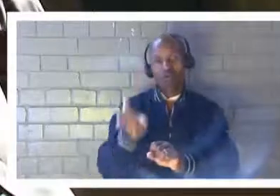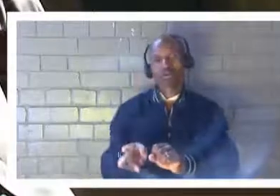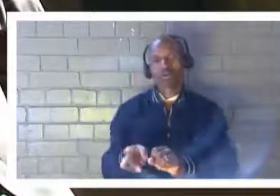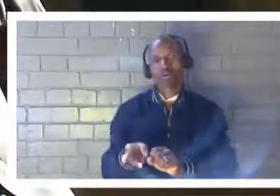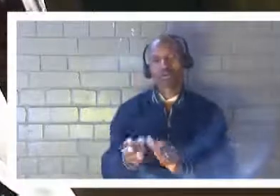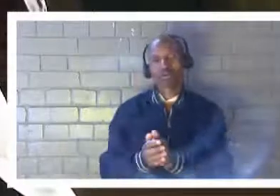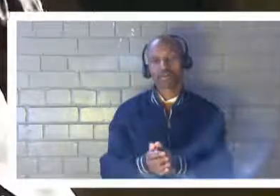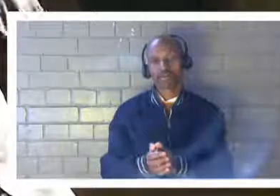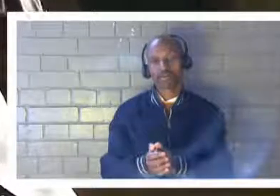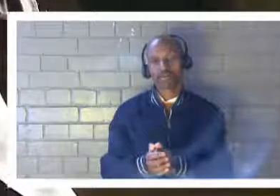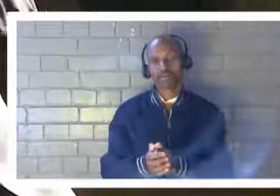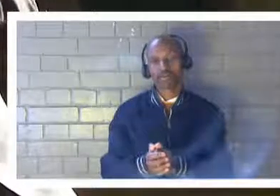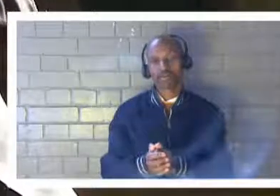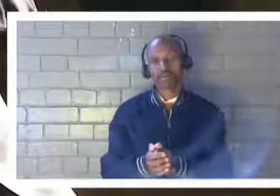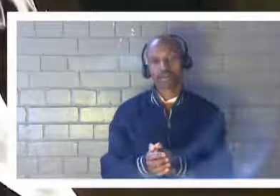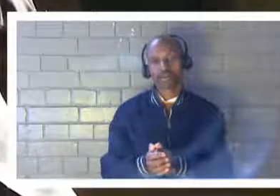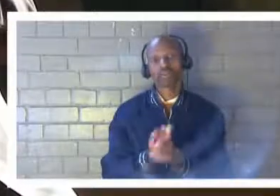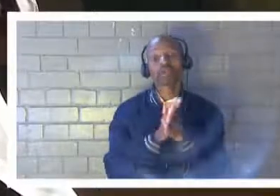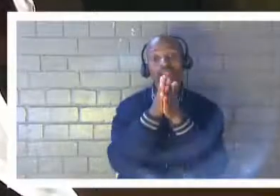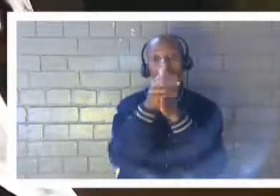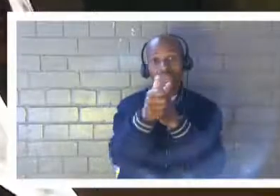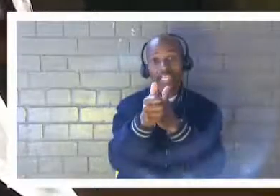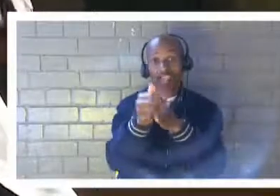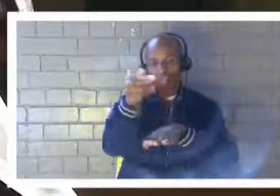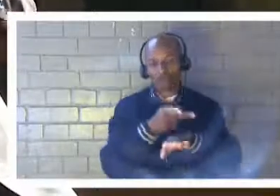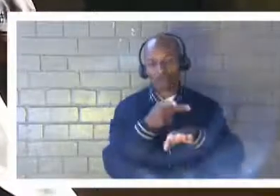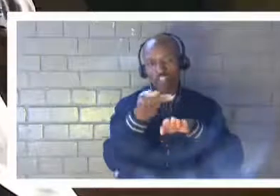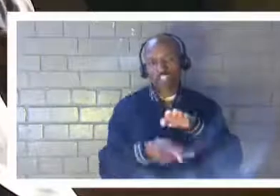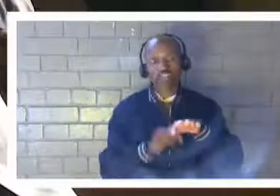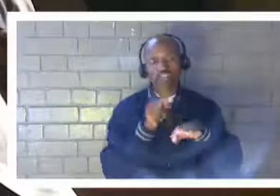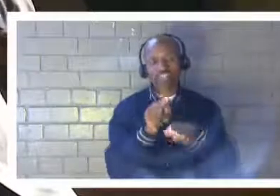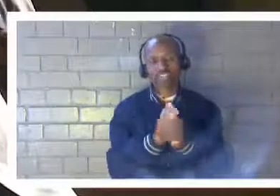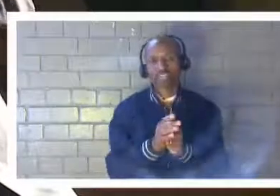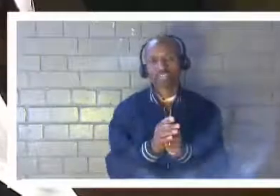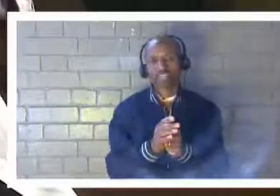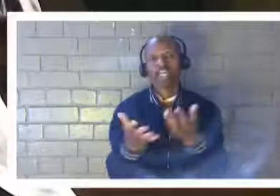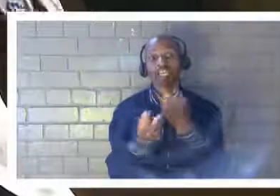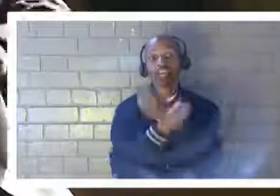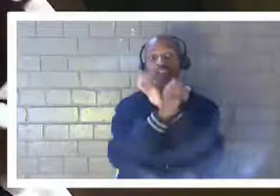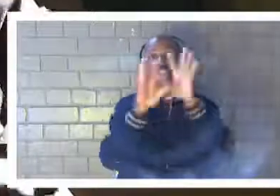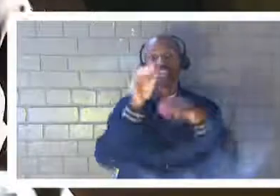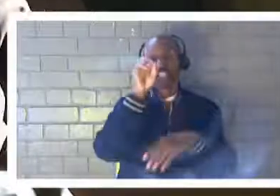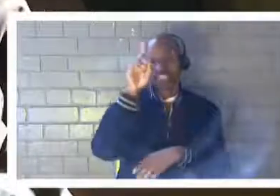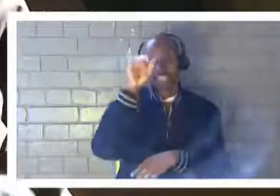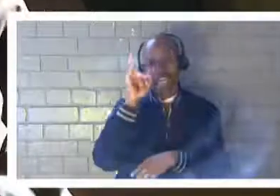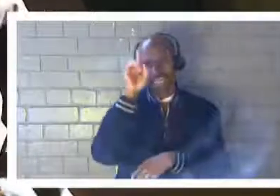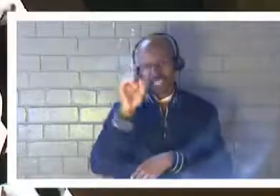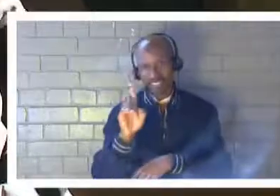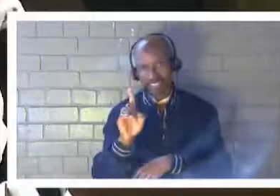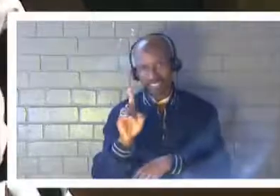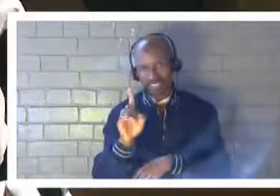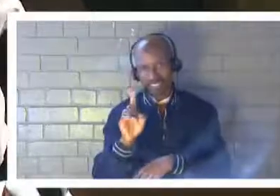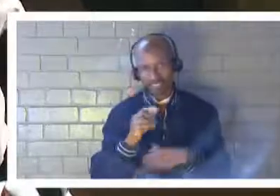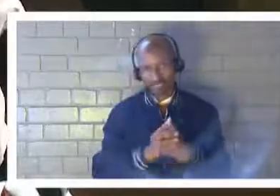able to run this project very efficiently than the DID.